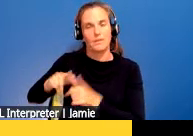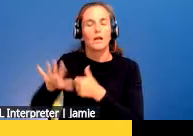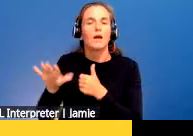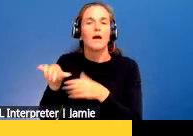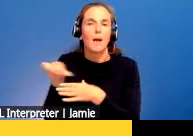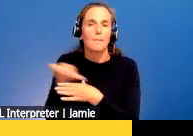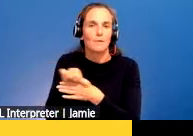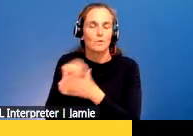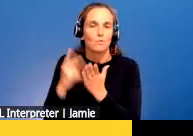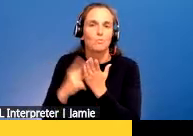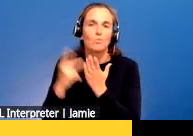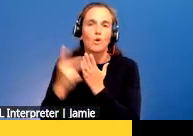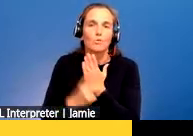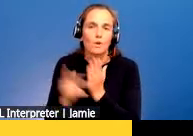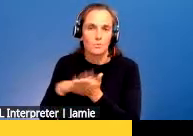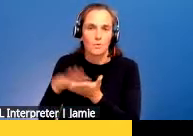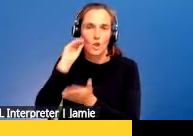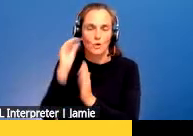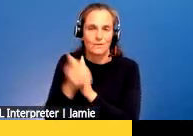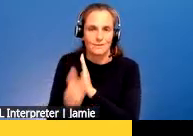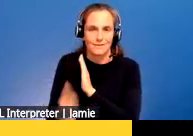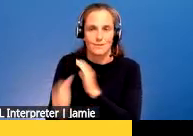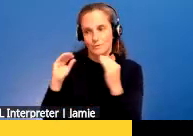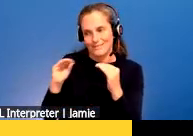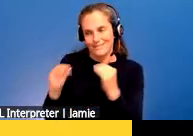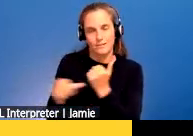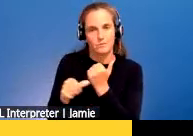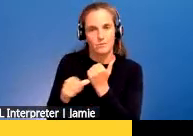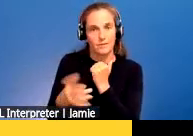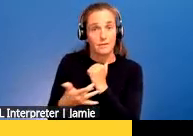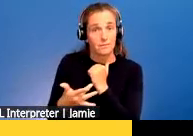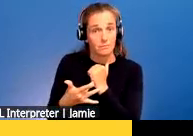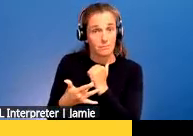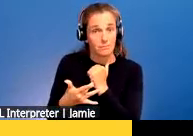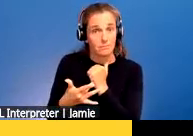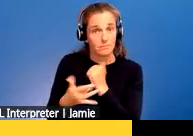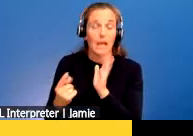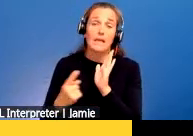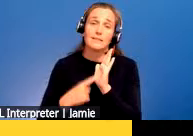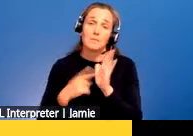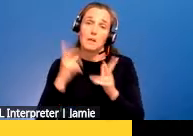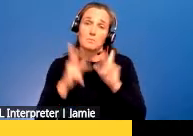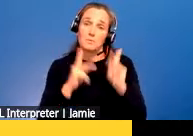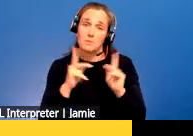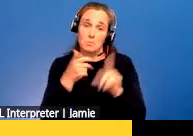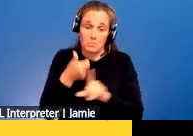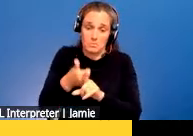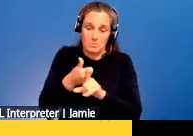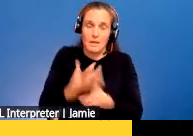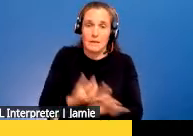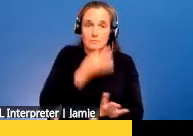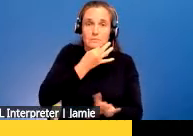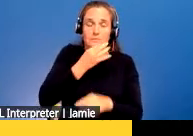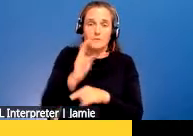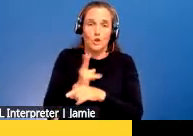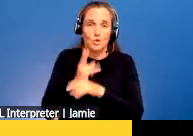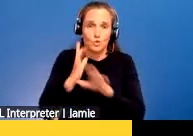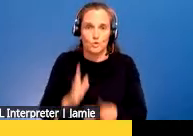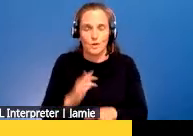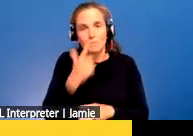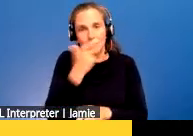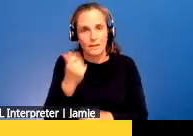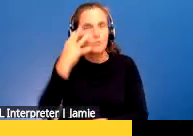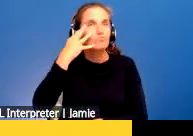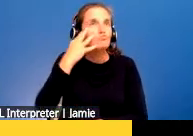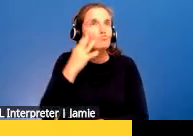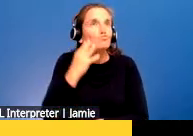programs to learn the skills to teach assistive technologies, sometimes people who are expert users themselves because they have a lot of lived experience